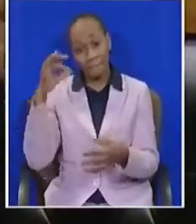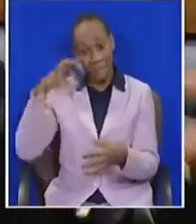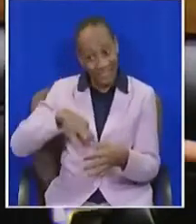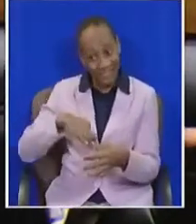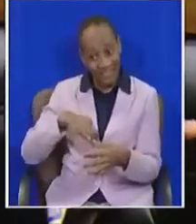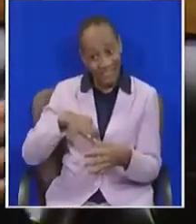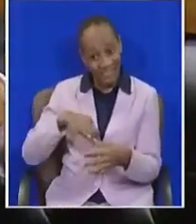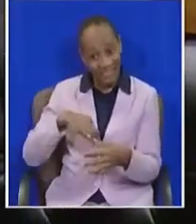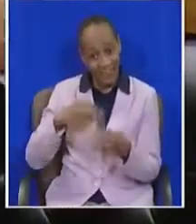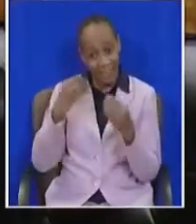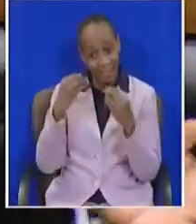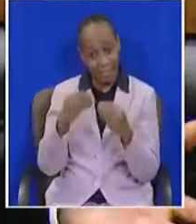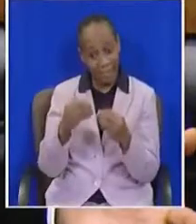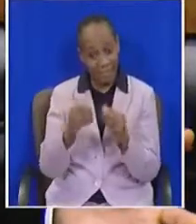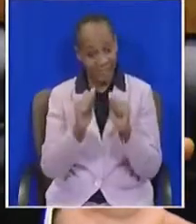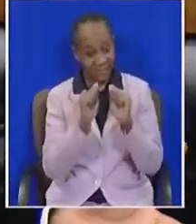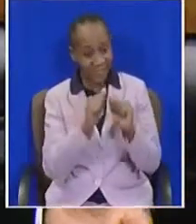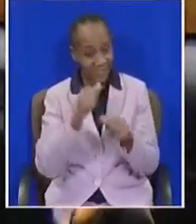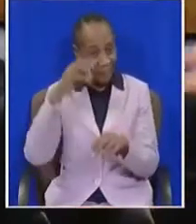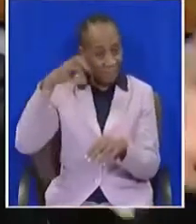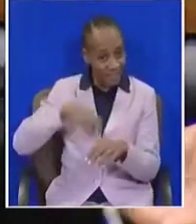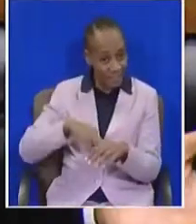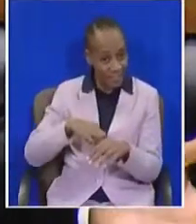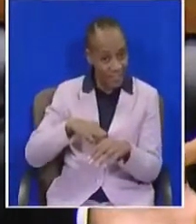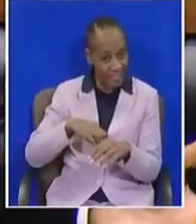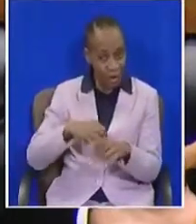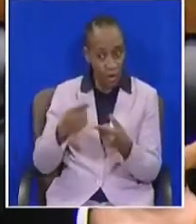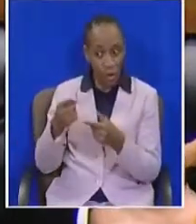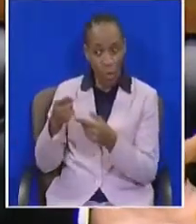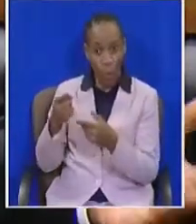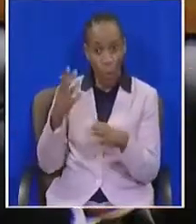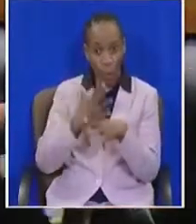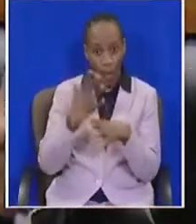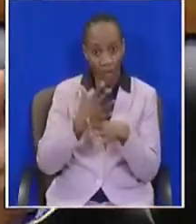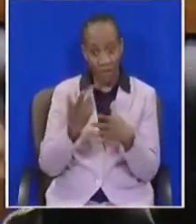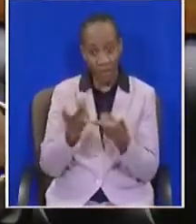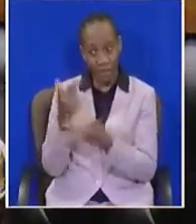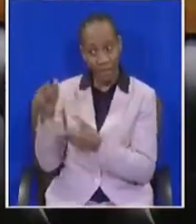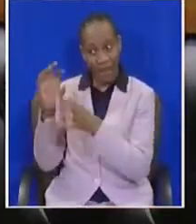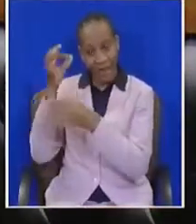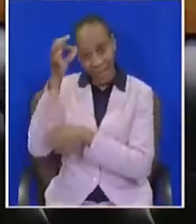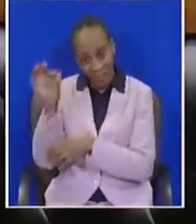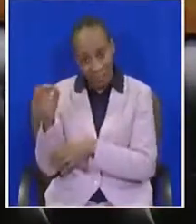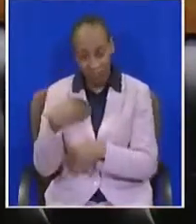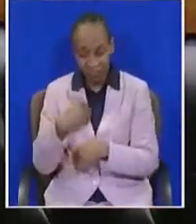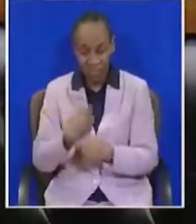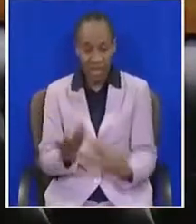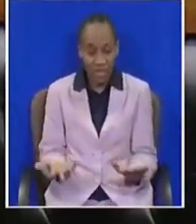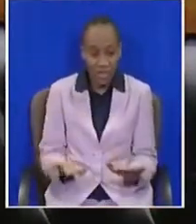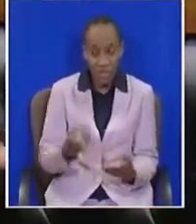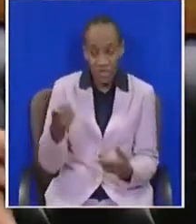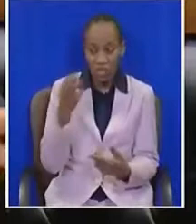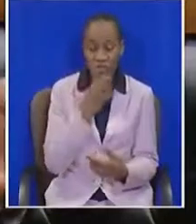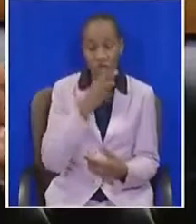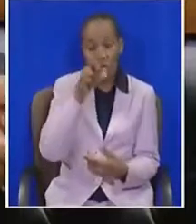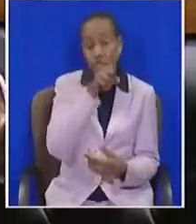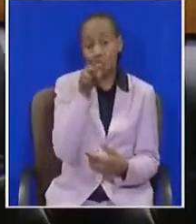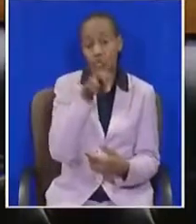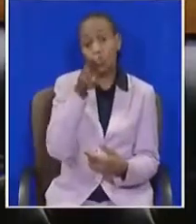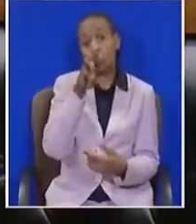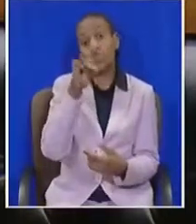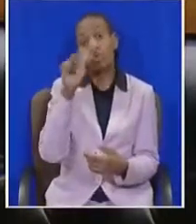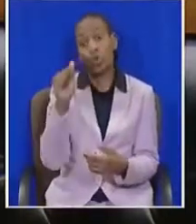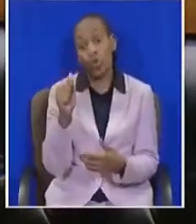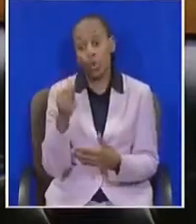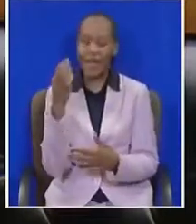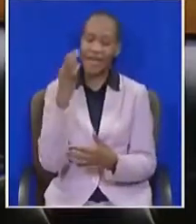benefited his business that is involved in from government, where Zuma has participated to say, give